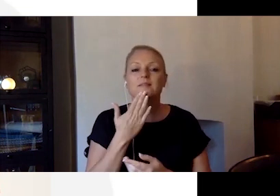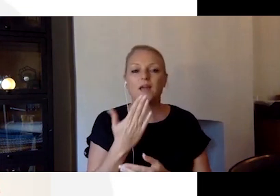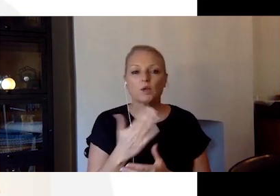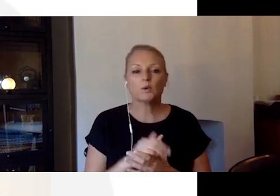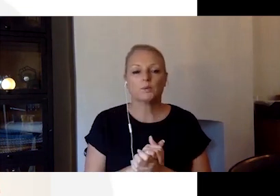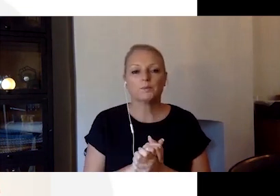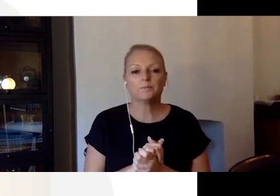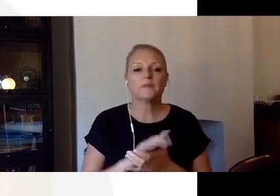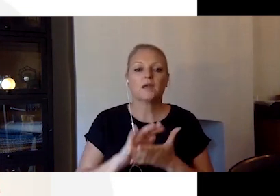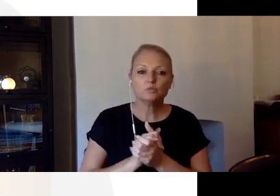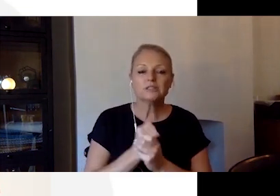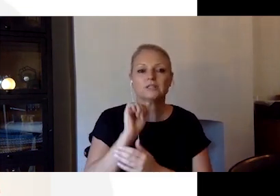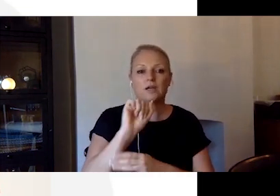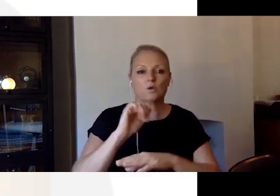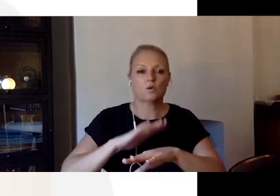your time.